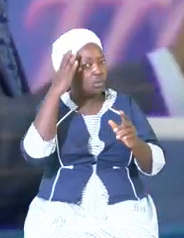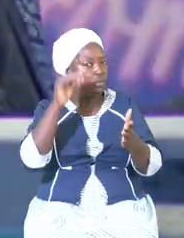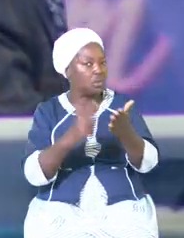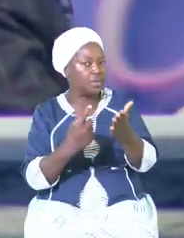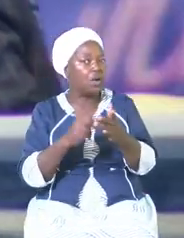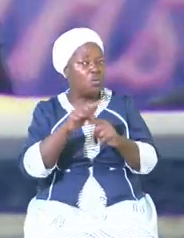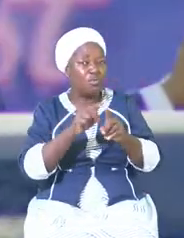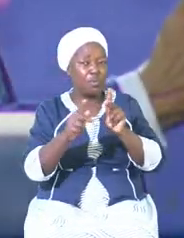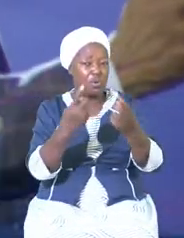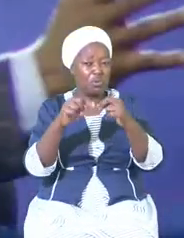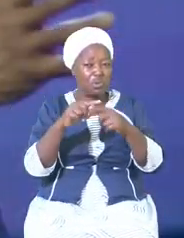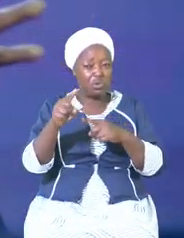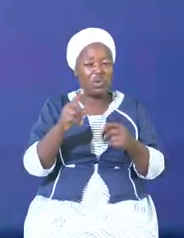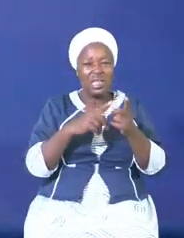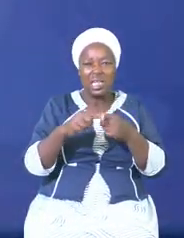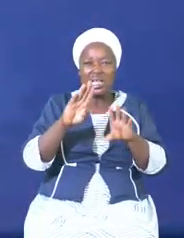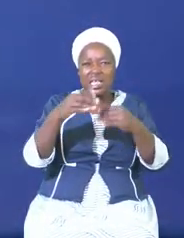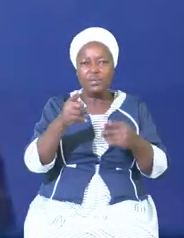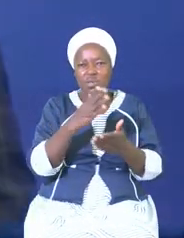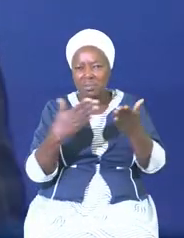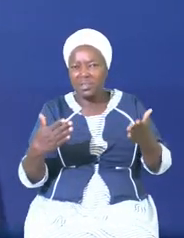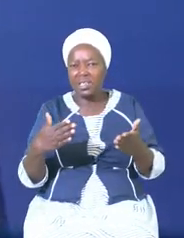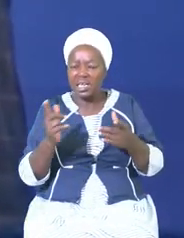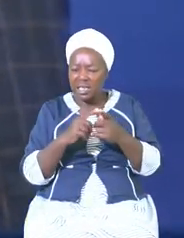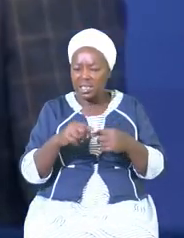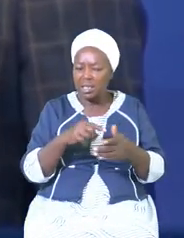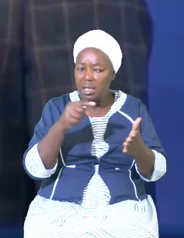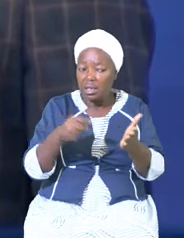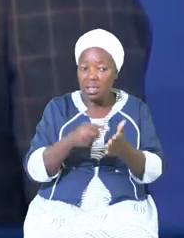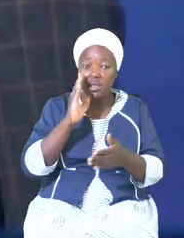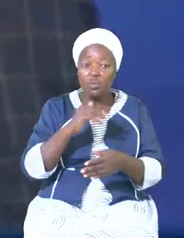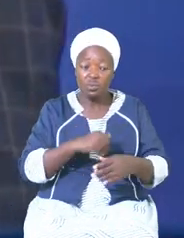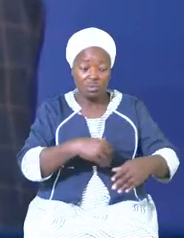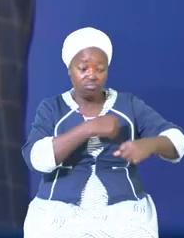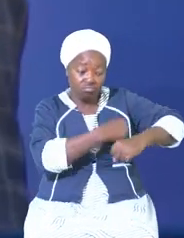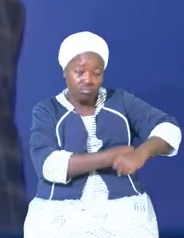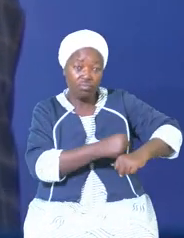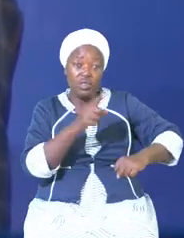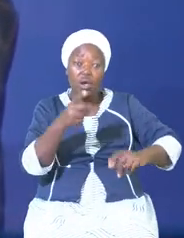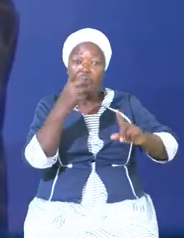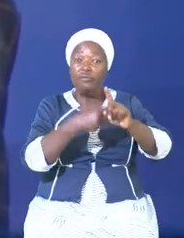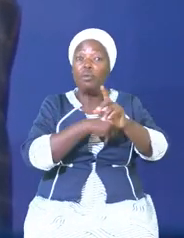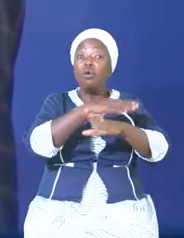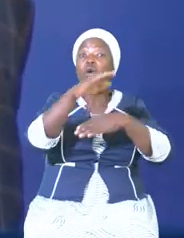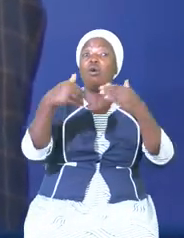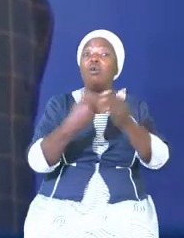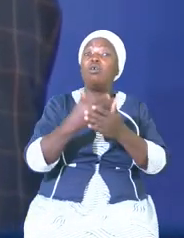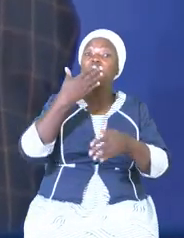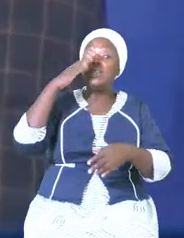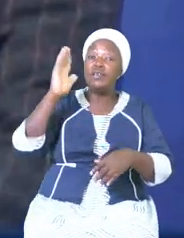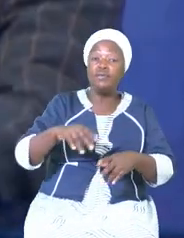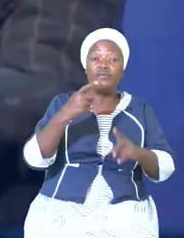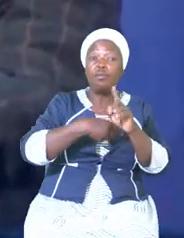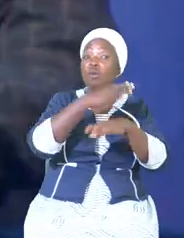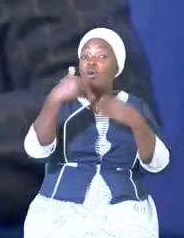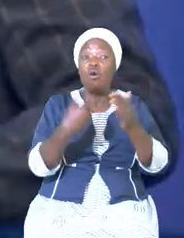you and they give you something and they say, this will shield you from every evil and from every attack.